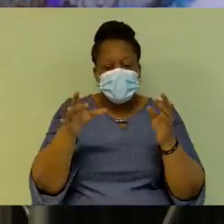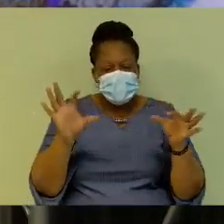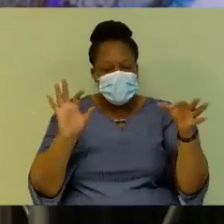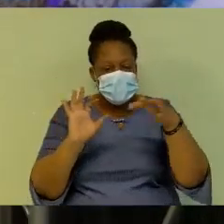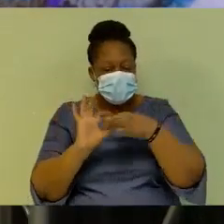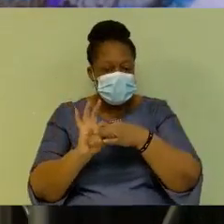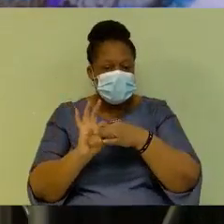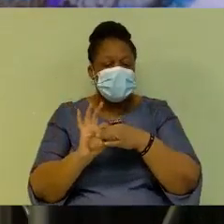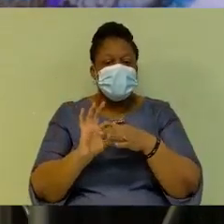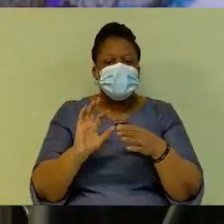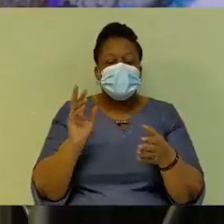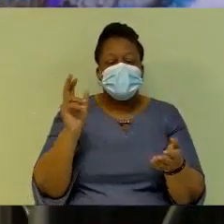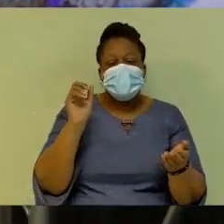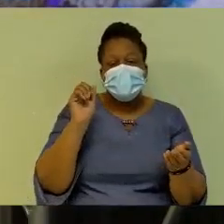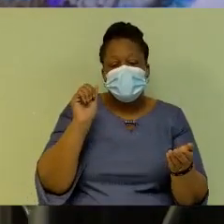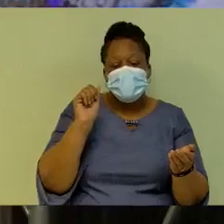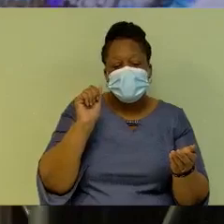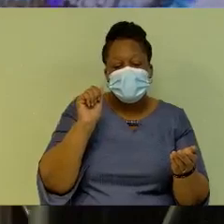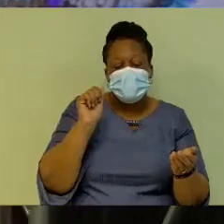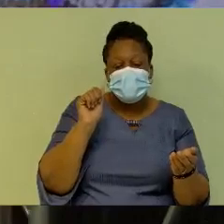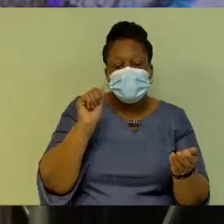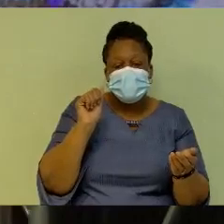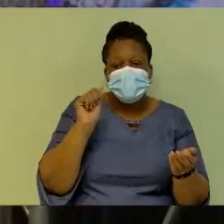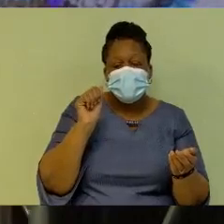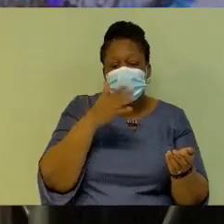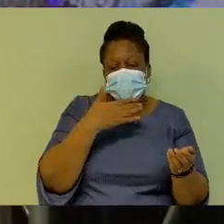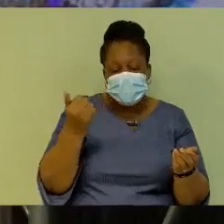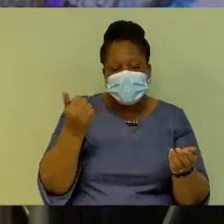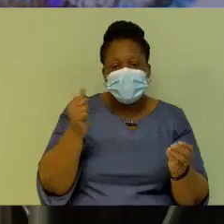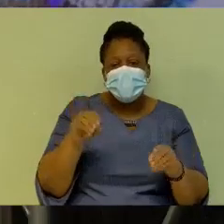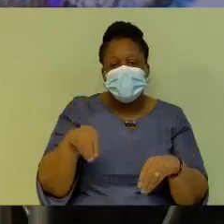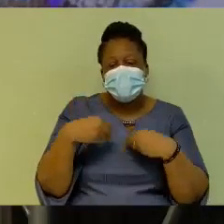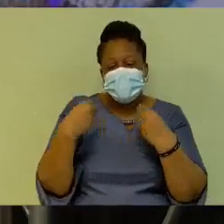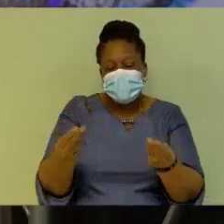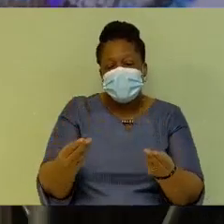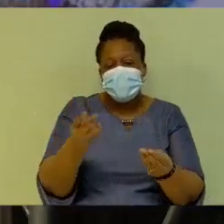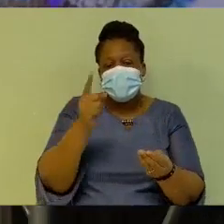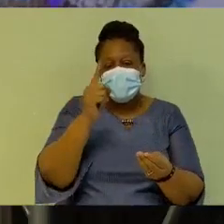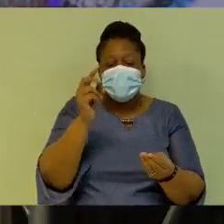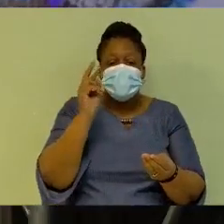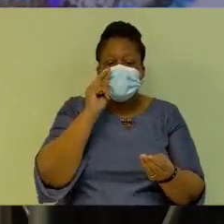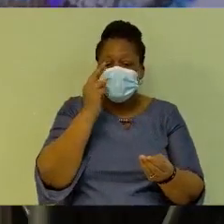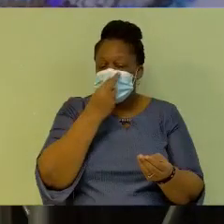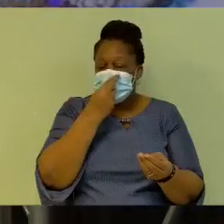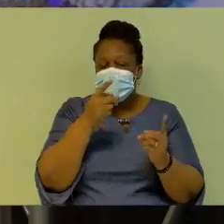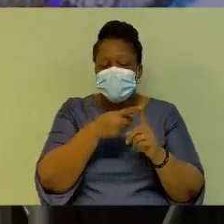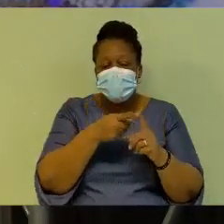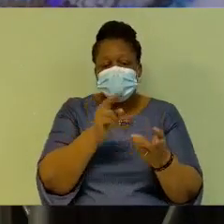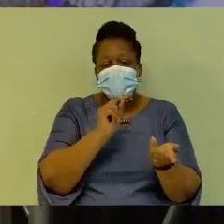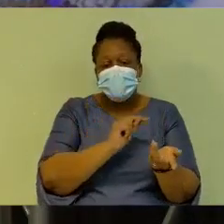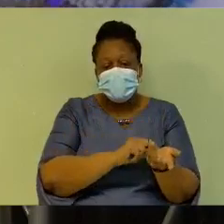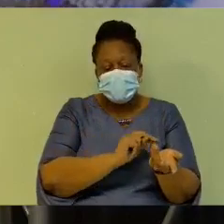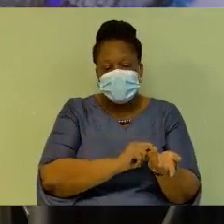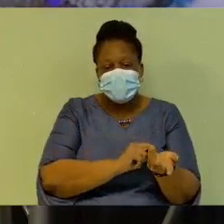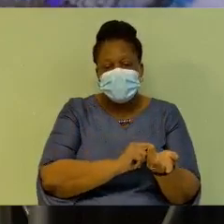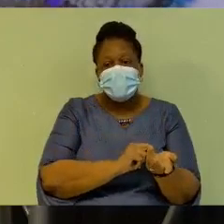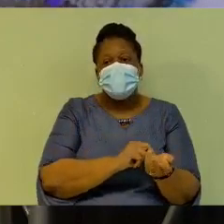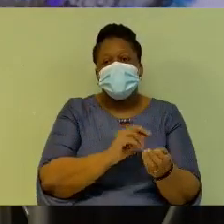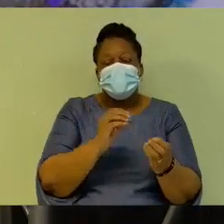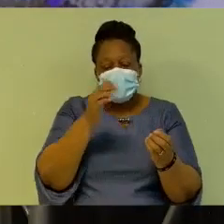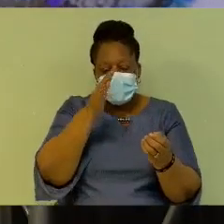a rose with love. Colleagues, as we nurse the world back to health, I pray that God protects and bless you